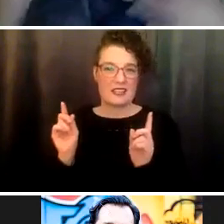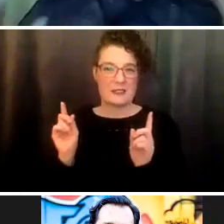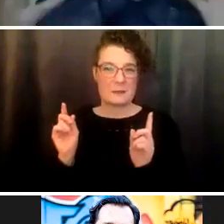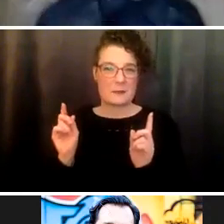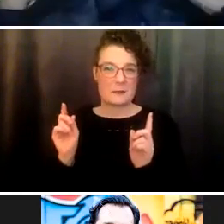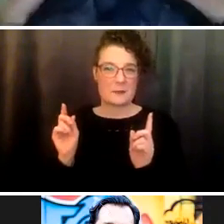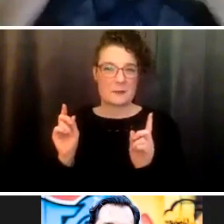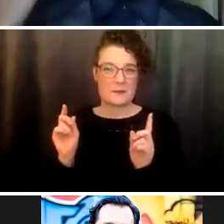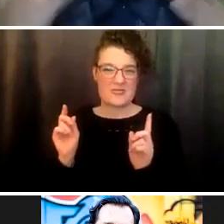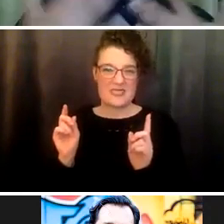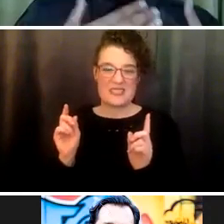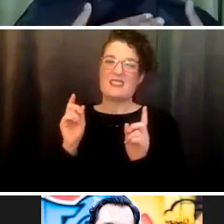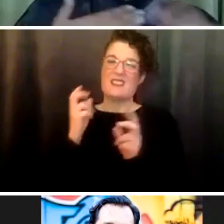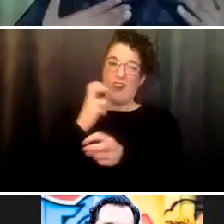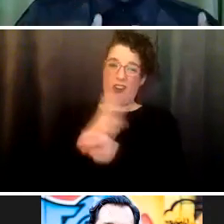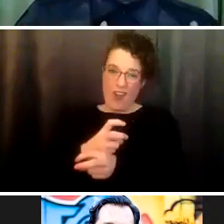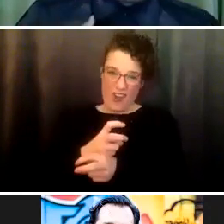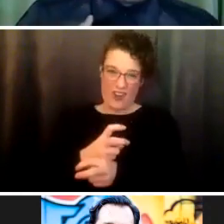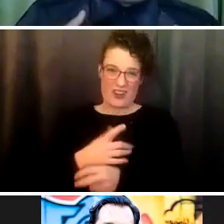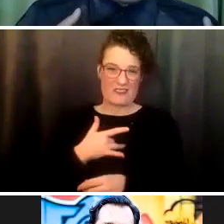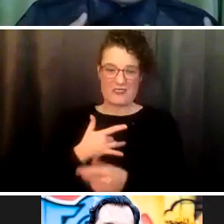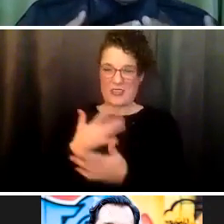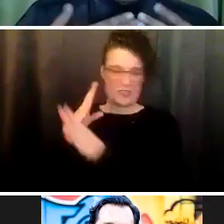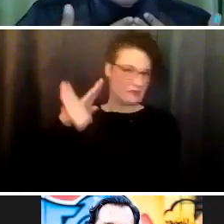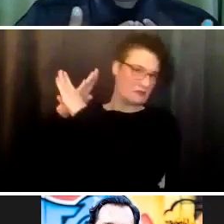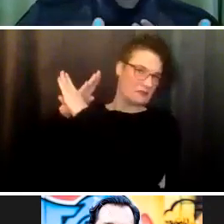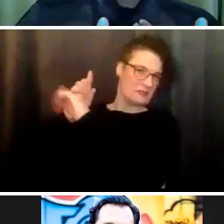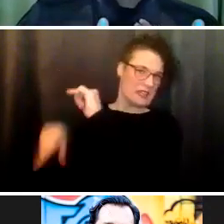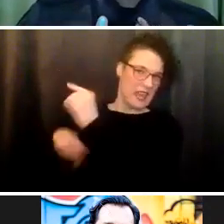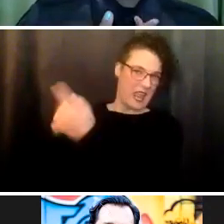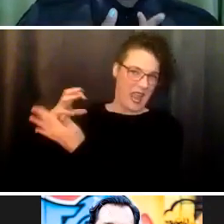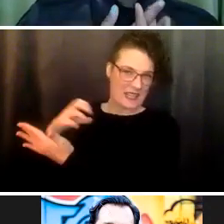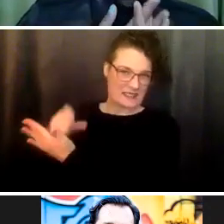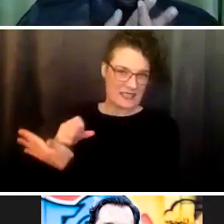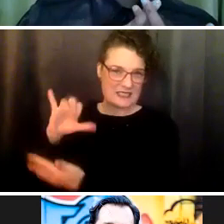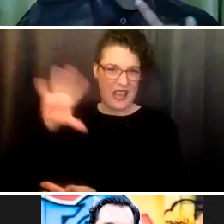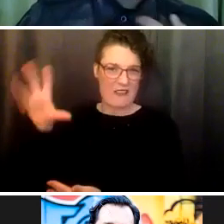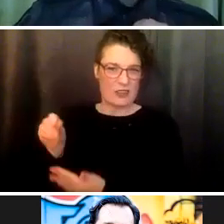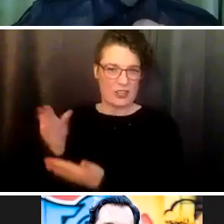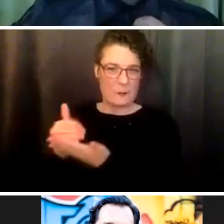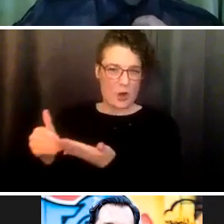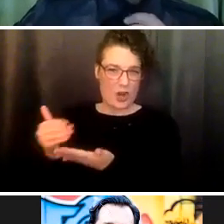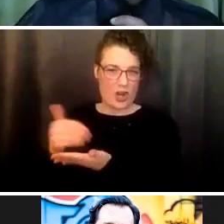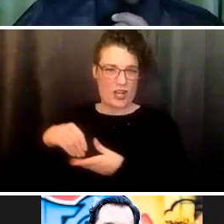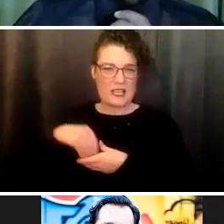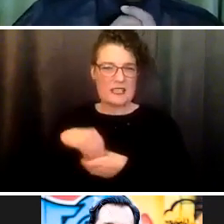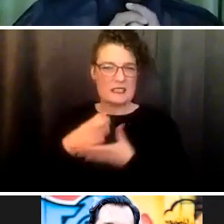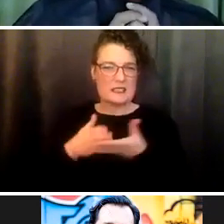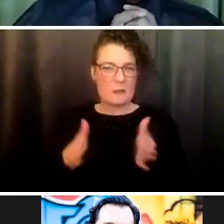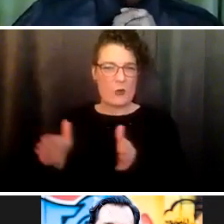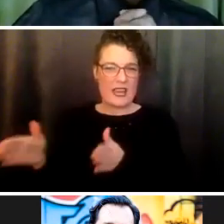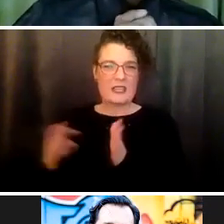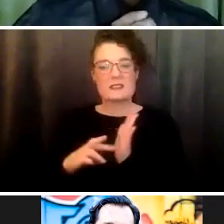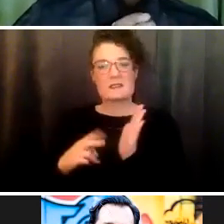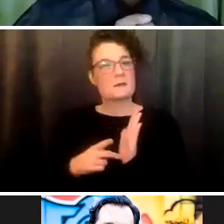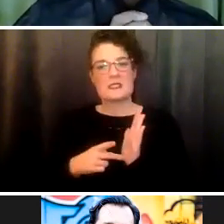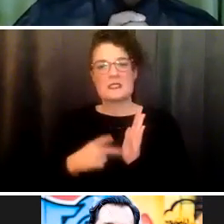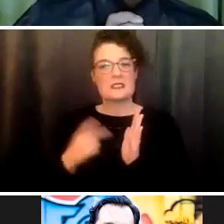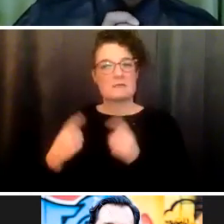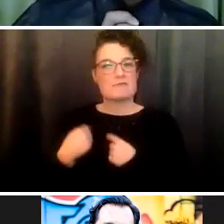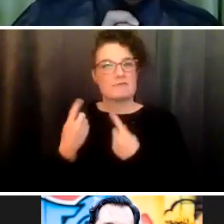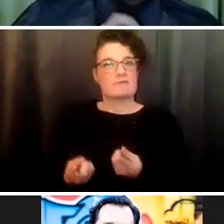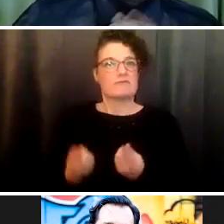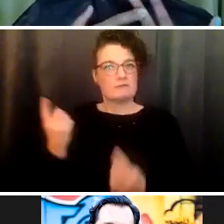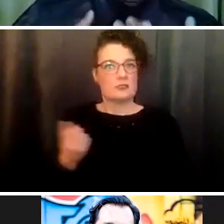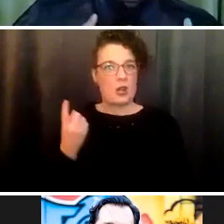was hard. It felt inaccessible, the African side in some ways. And so it's always been something that I've wanted to kind